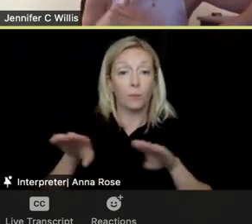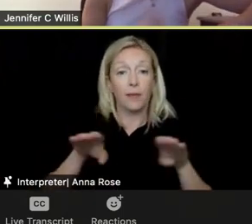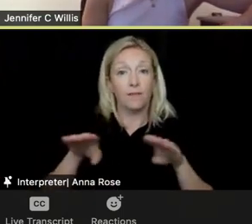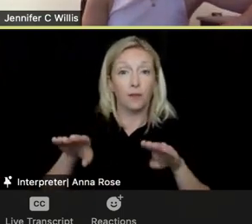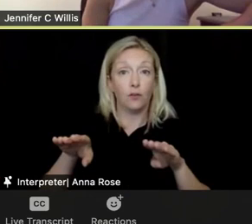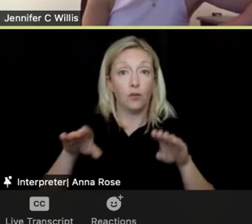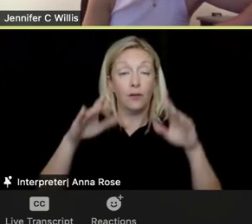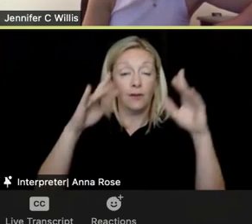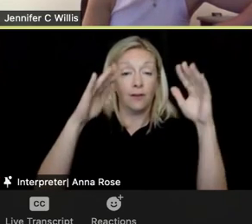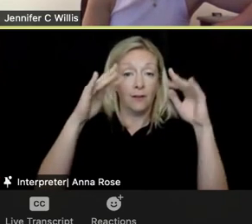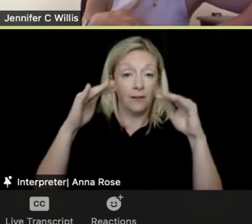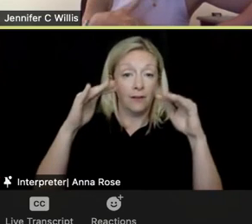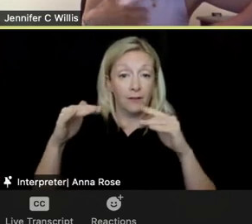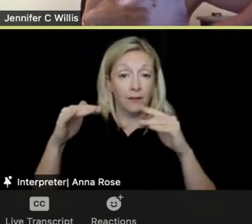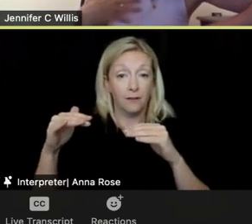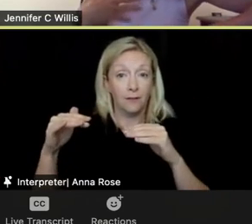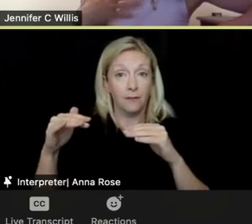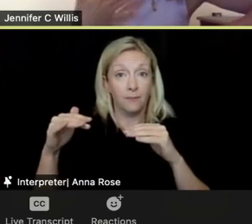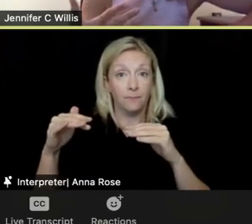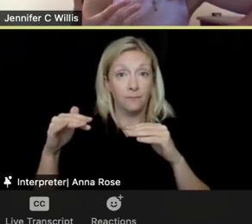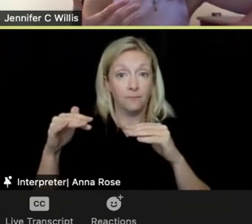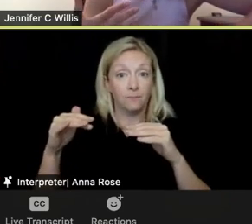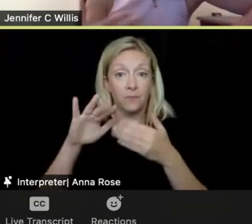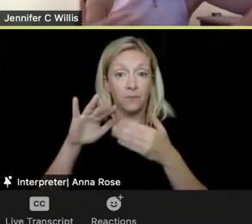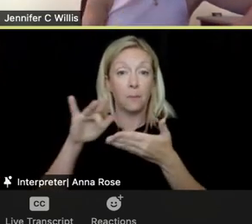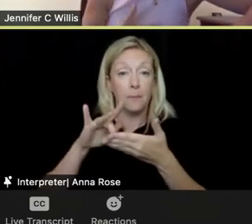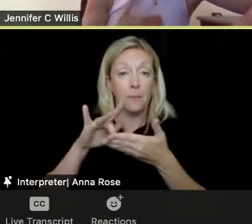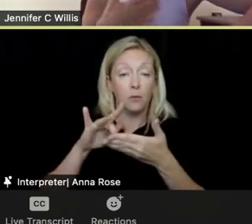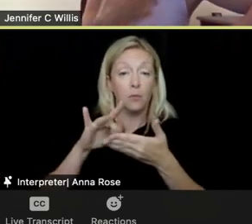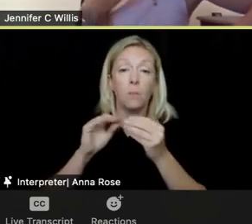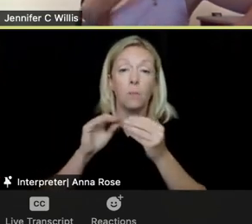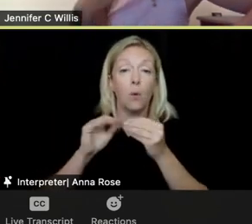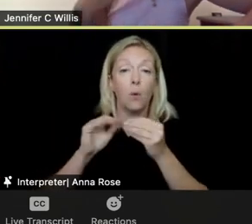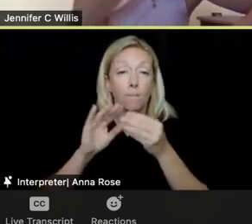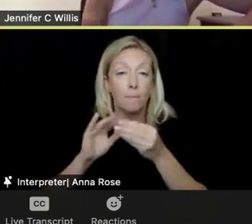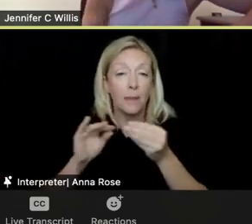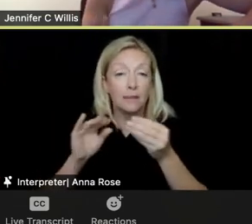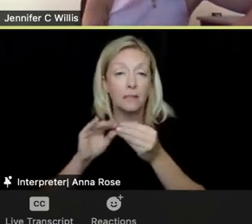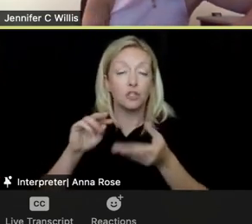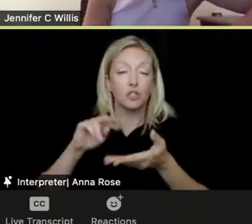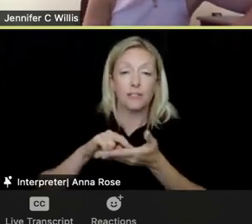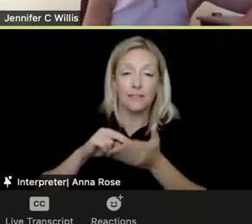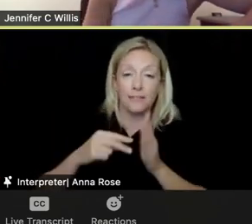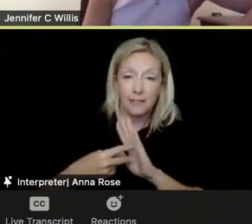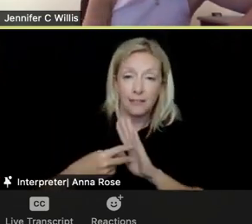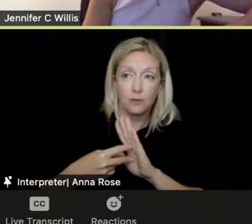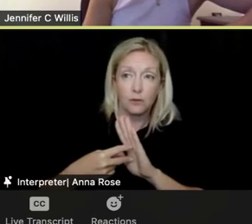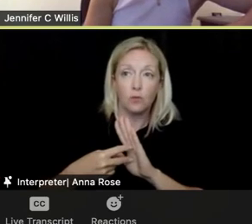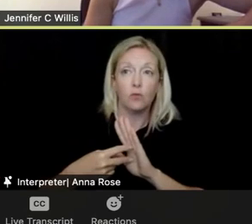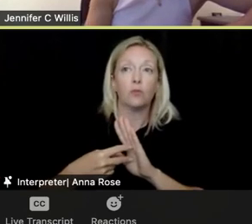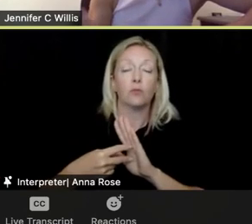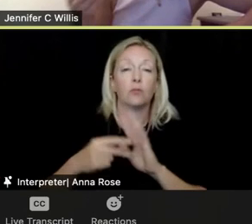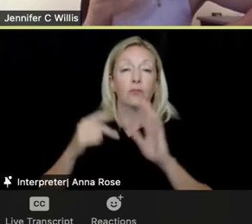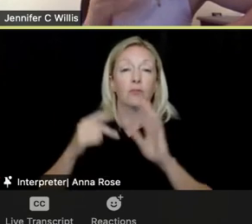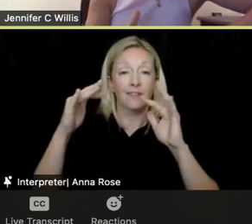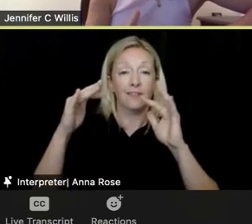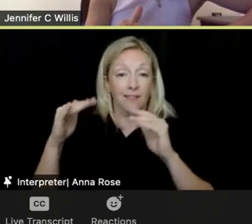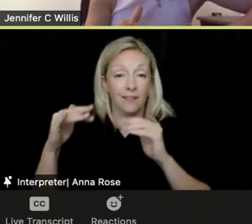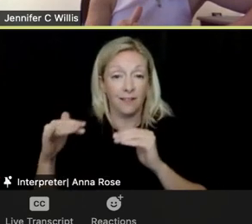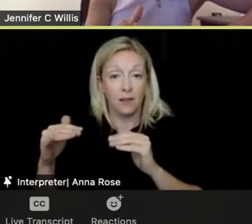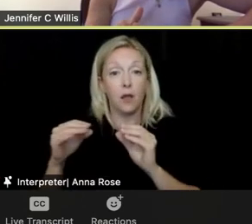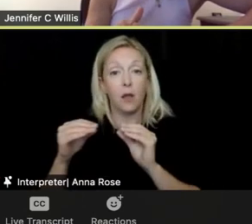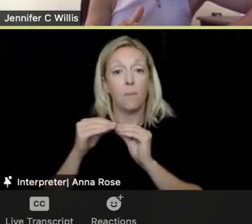then as we move down into the next two, we're starting to get a message from a student in a more unconventional form. Then we start moving into